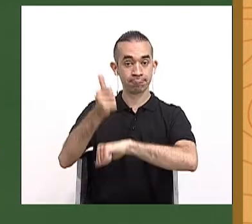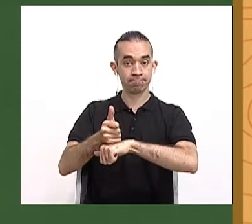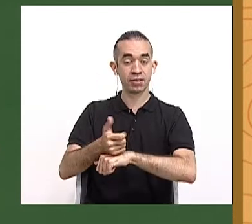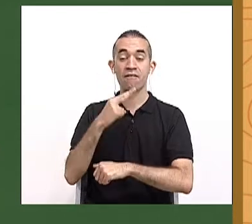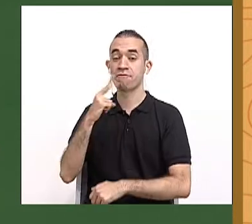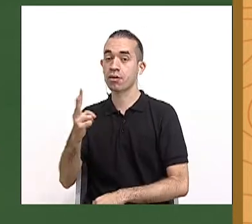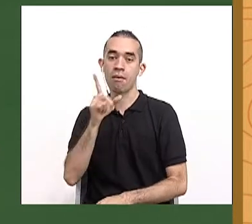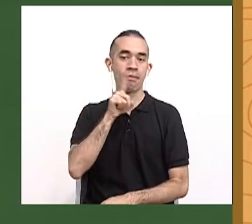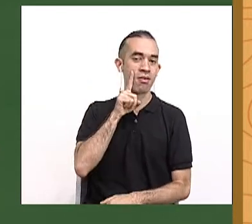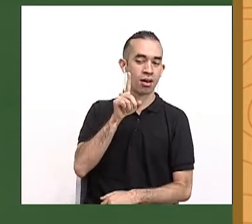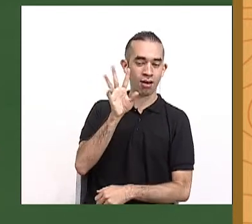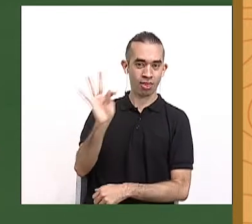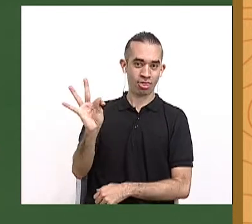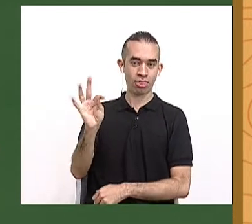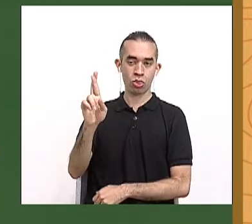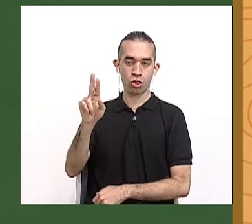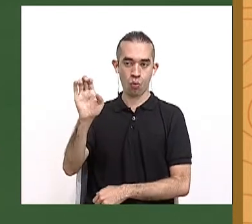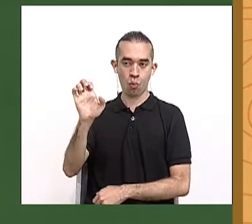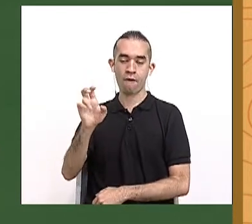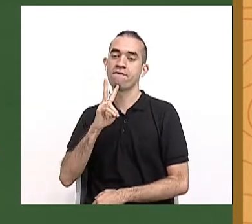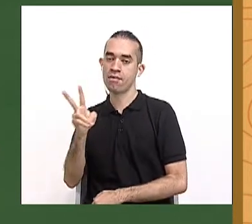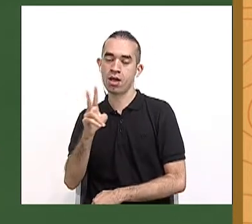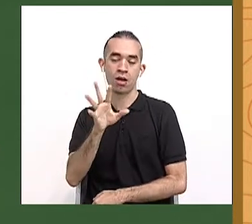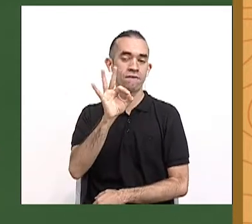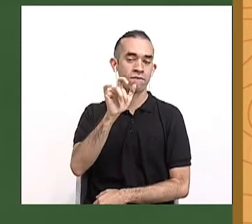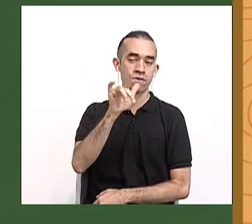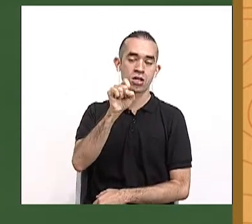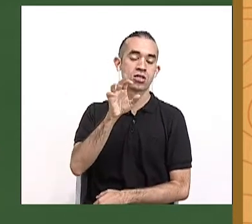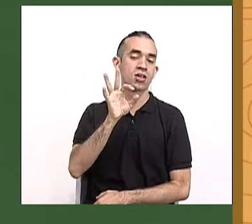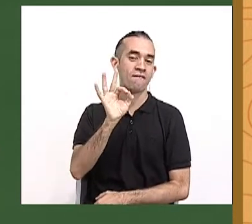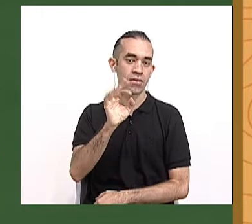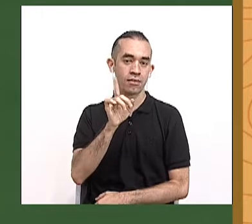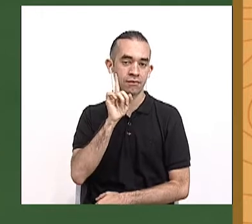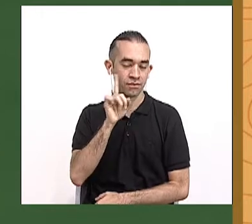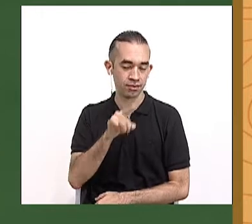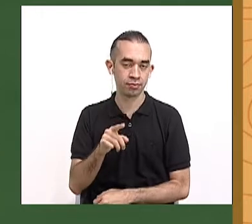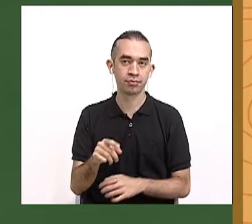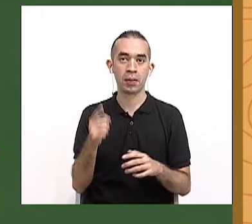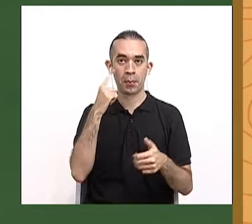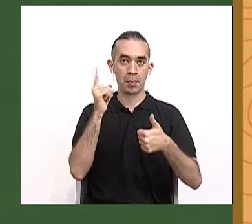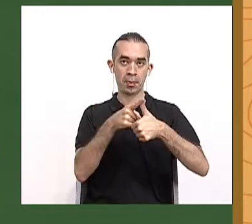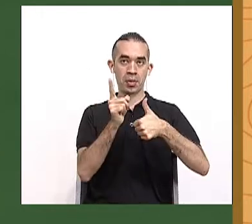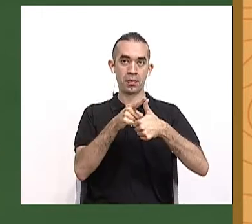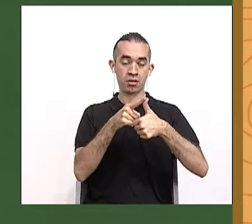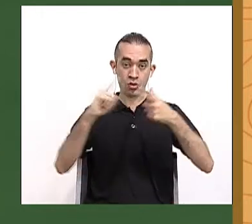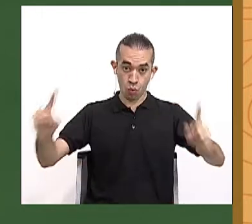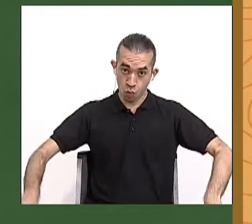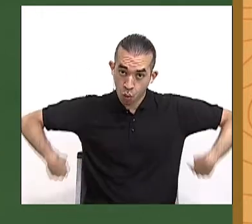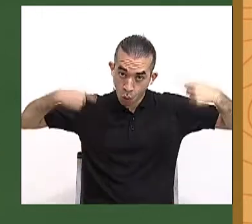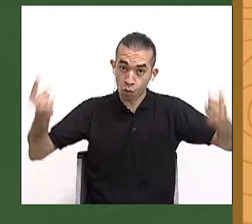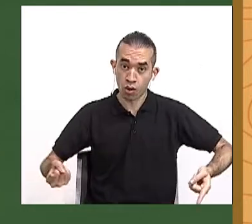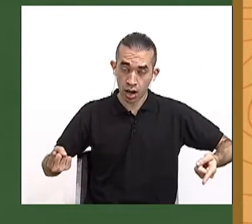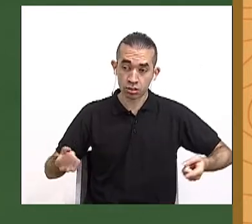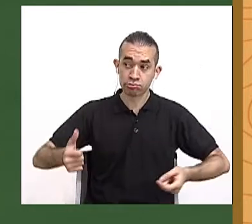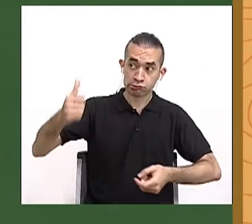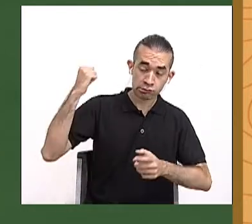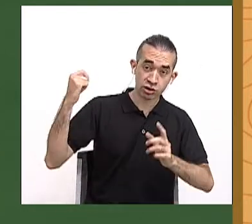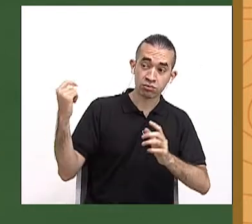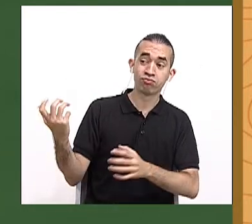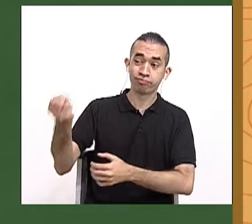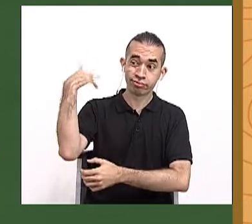It says, task number 2, watch the video for the second time to get some details. Write